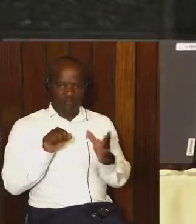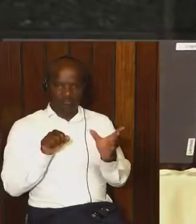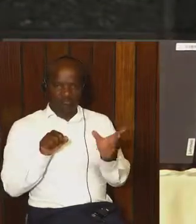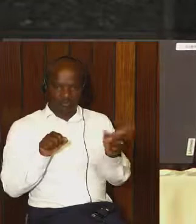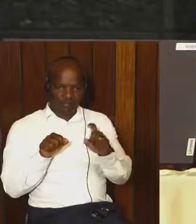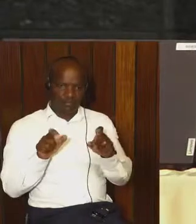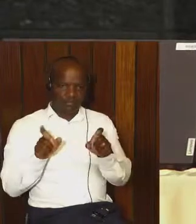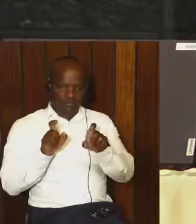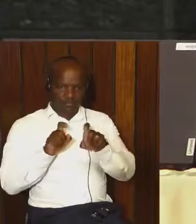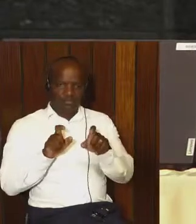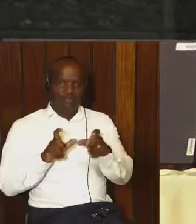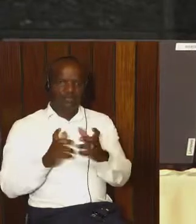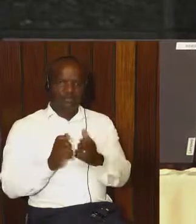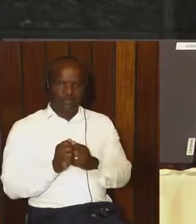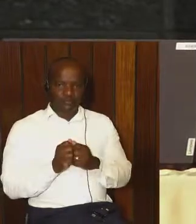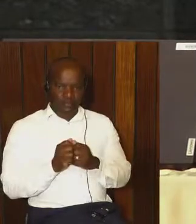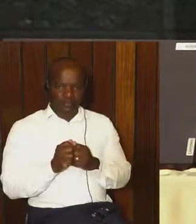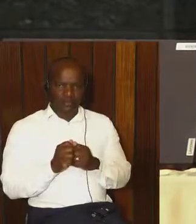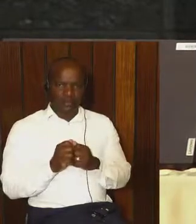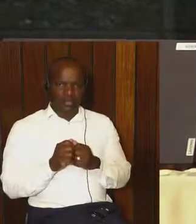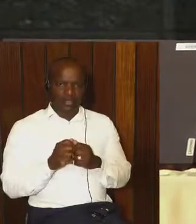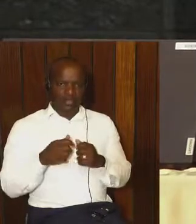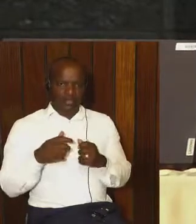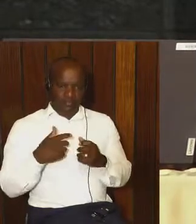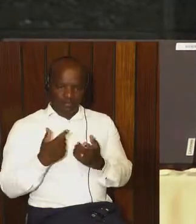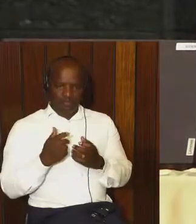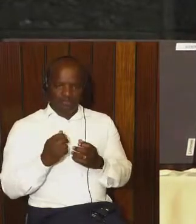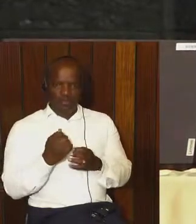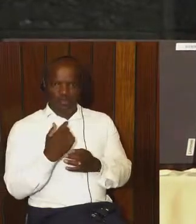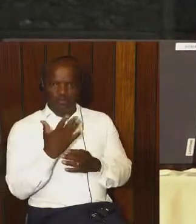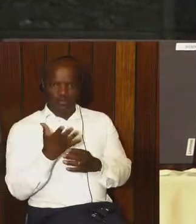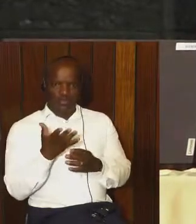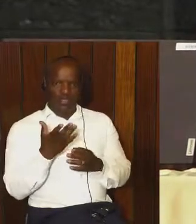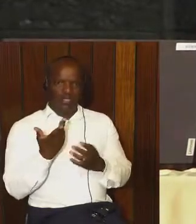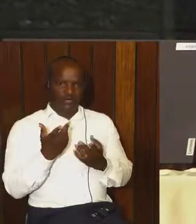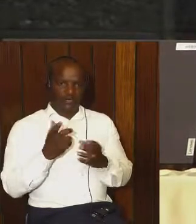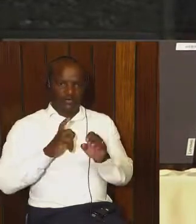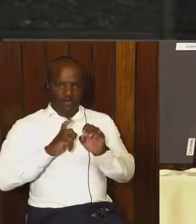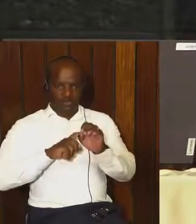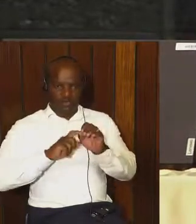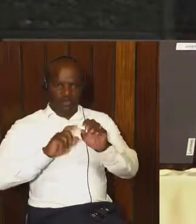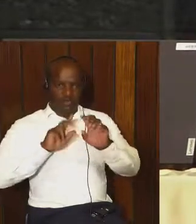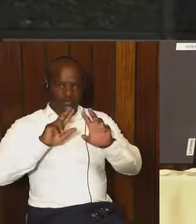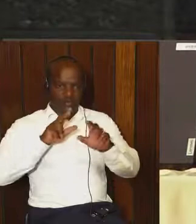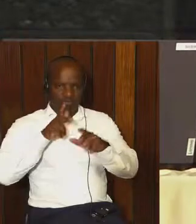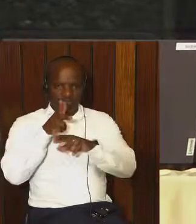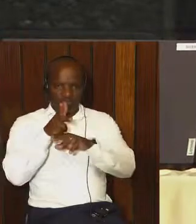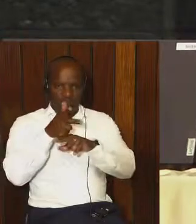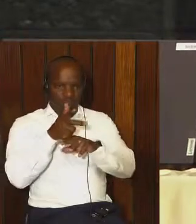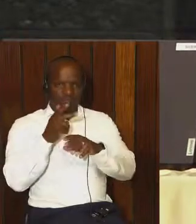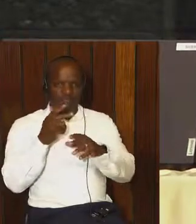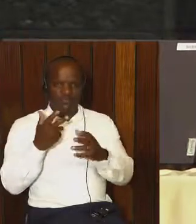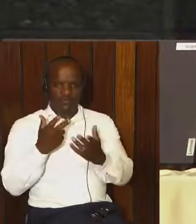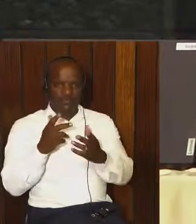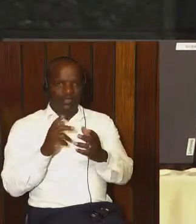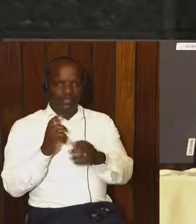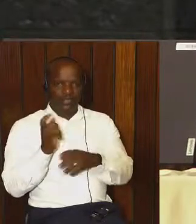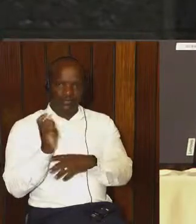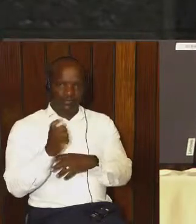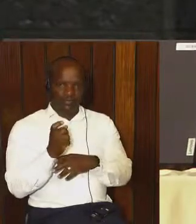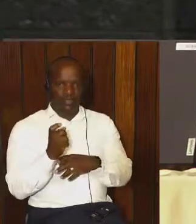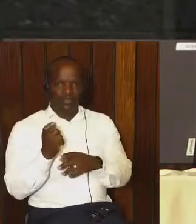the cost consultants, the quantity surveyors. All the teams have been in place quicker,